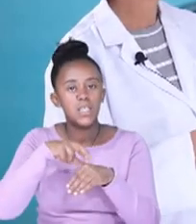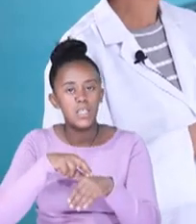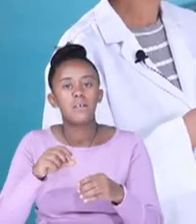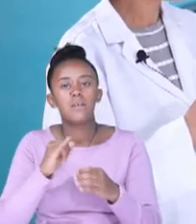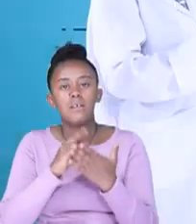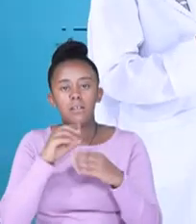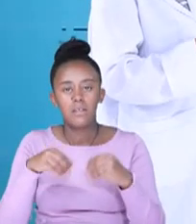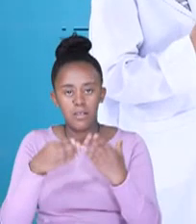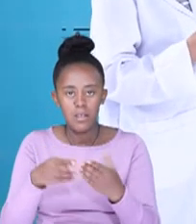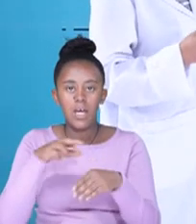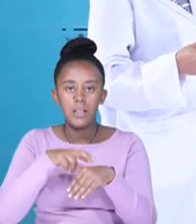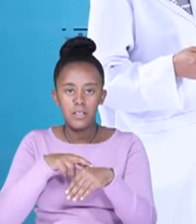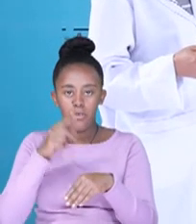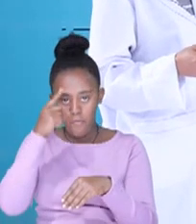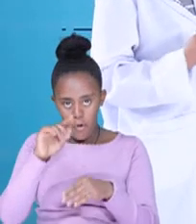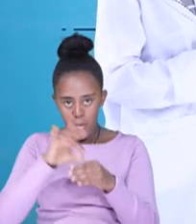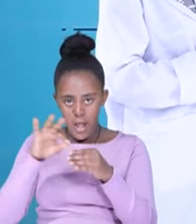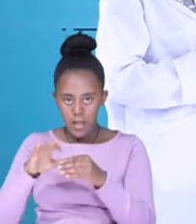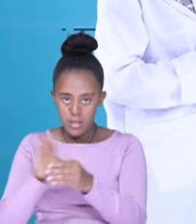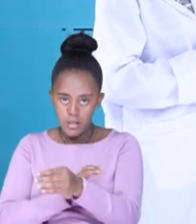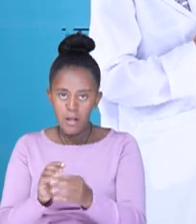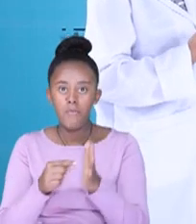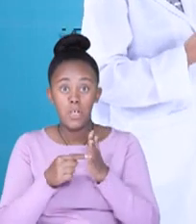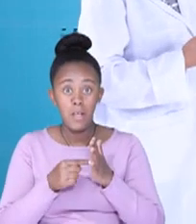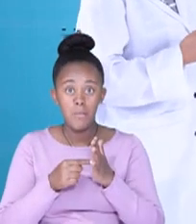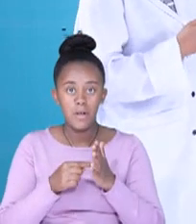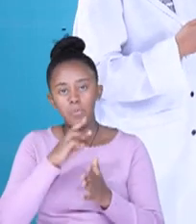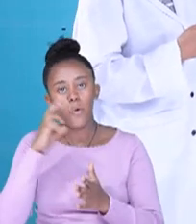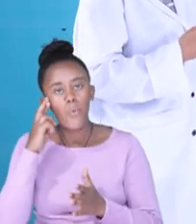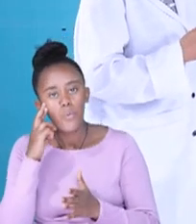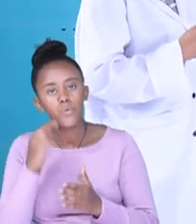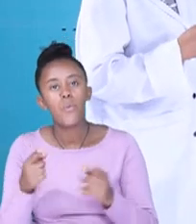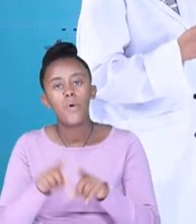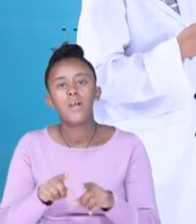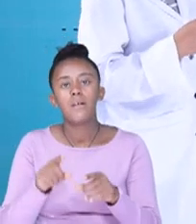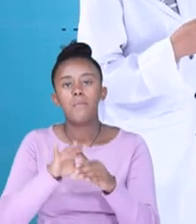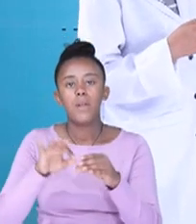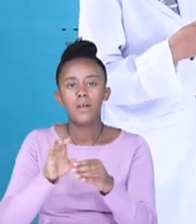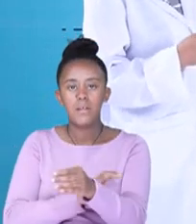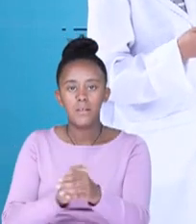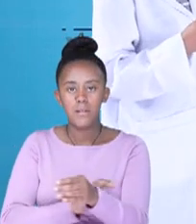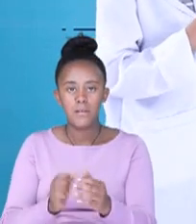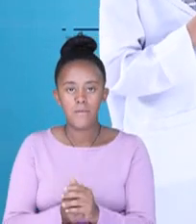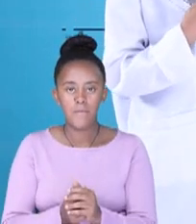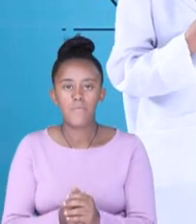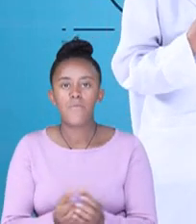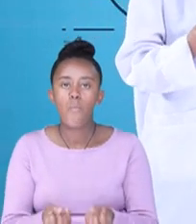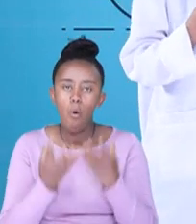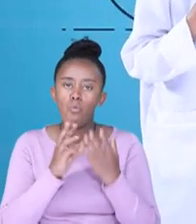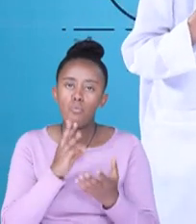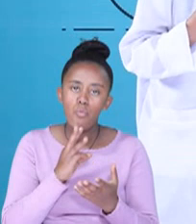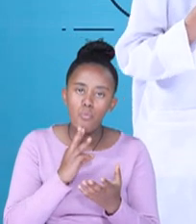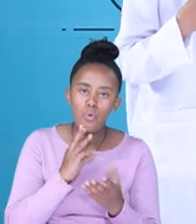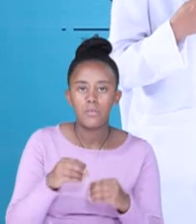It gives rigidity for plant cell, for example, because when plant cells get turgid, when they get more